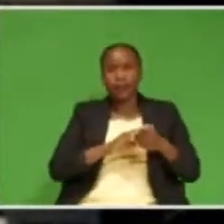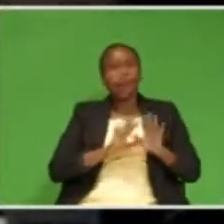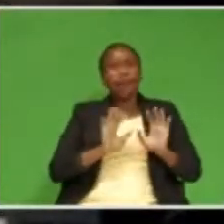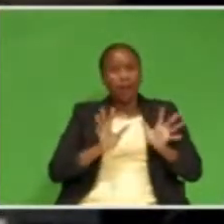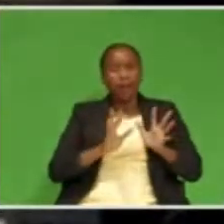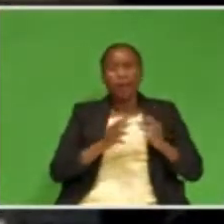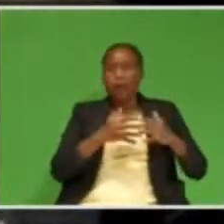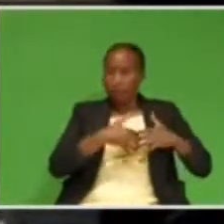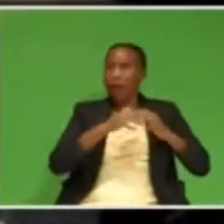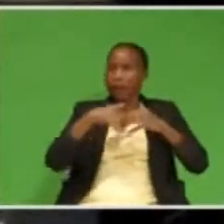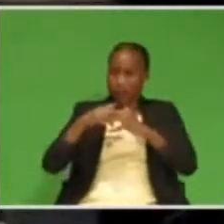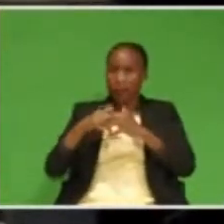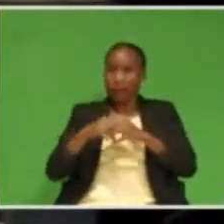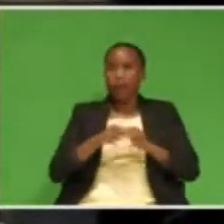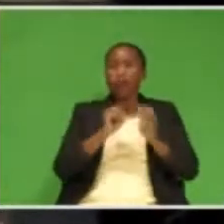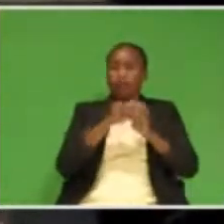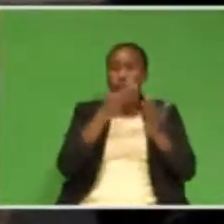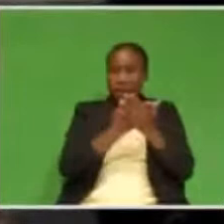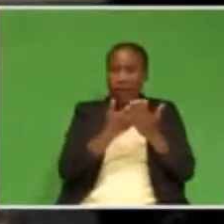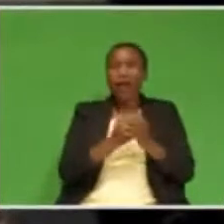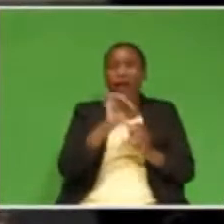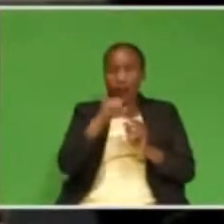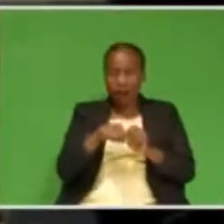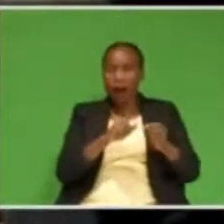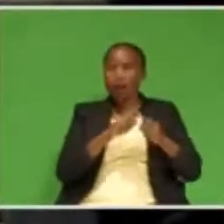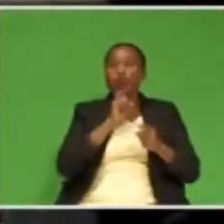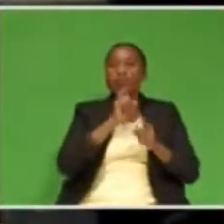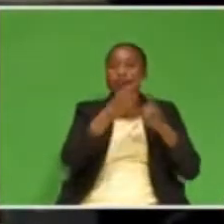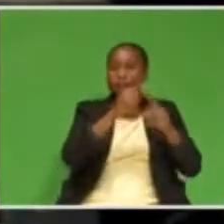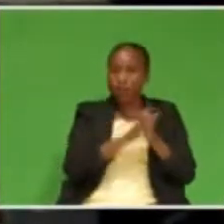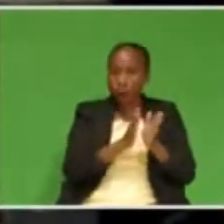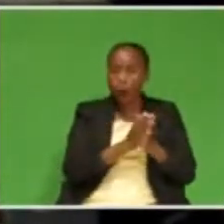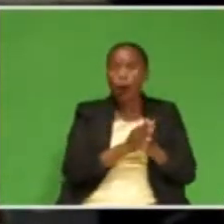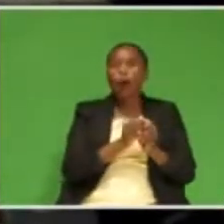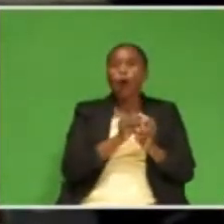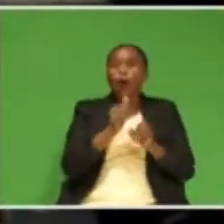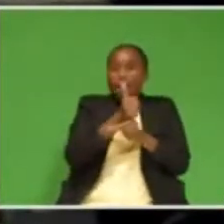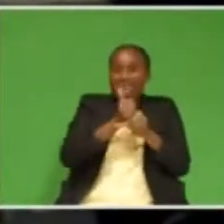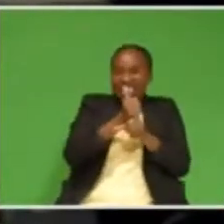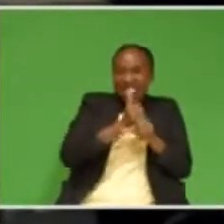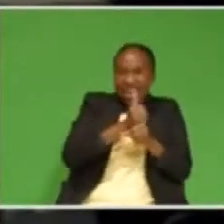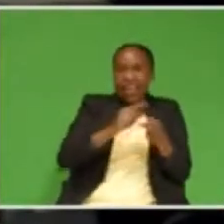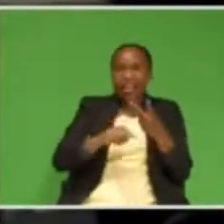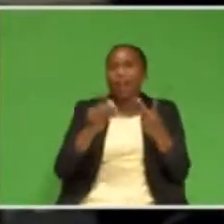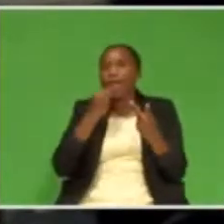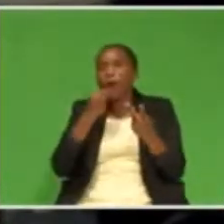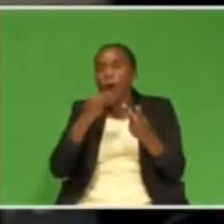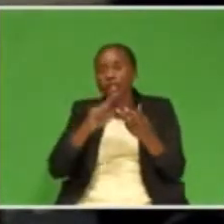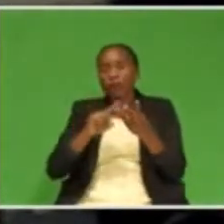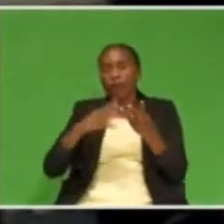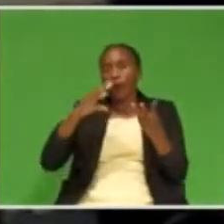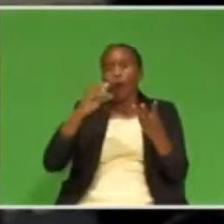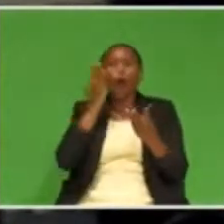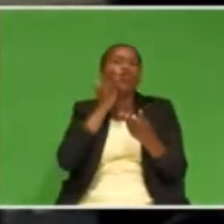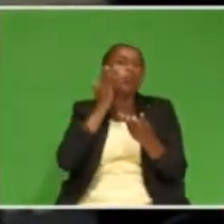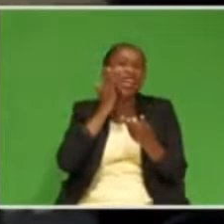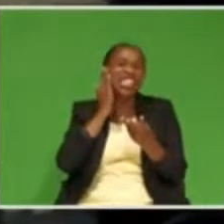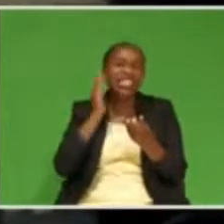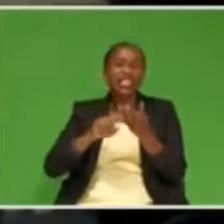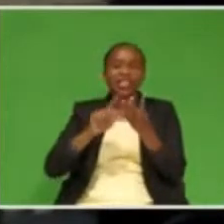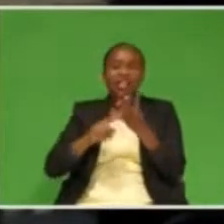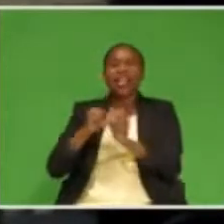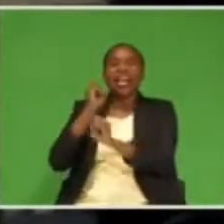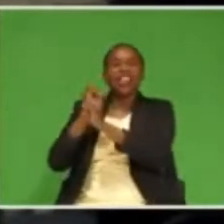have complementarity with regard to medicines, food, cosmetics, industrial products, and aligned